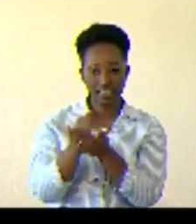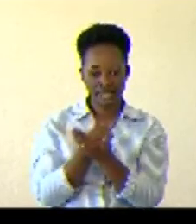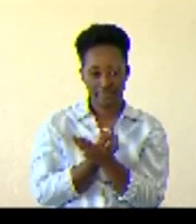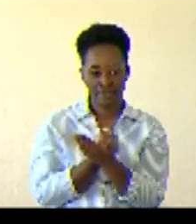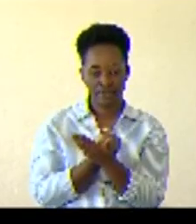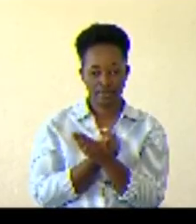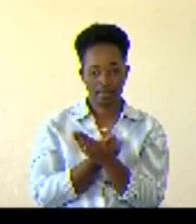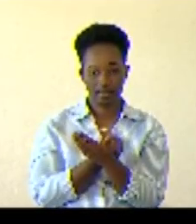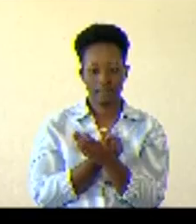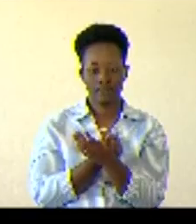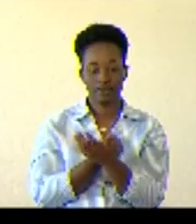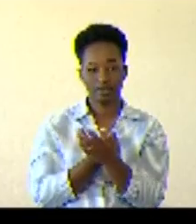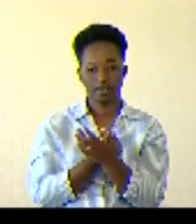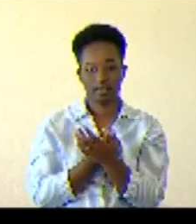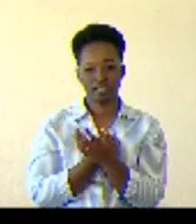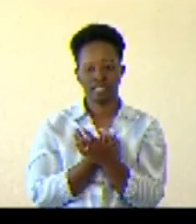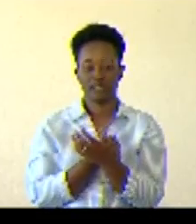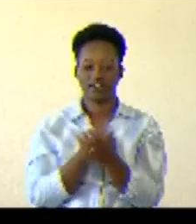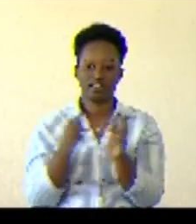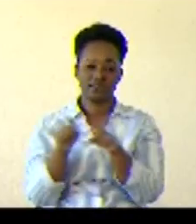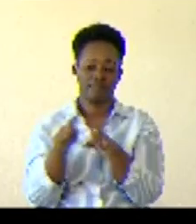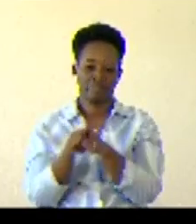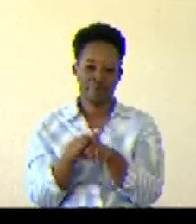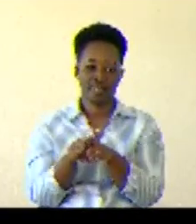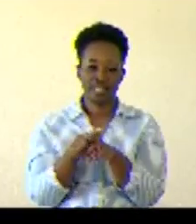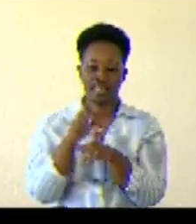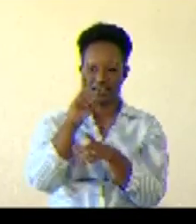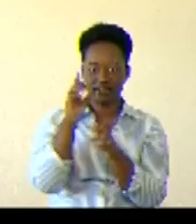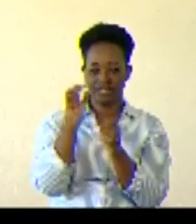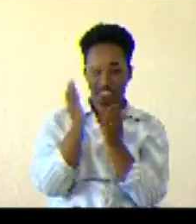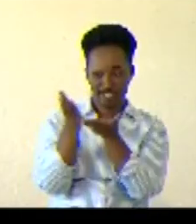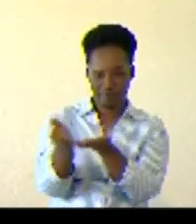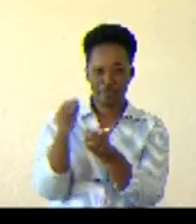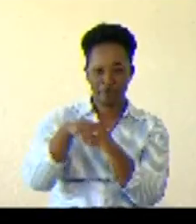to disposable income, YD.